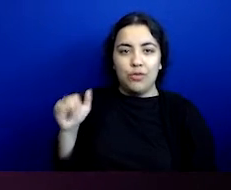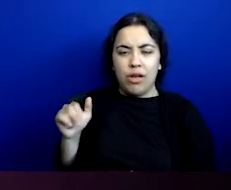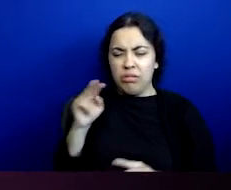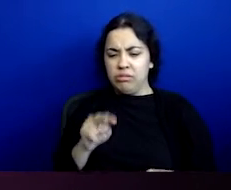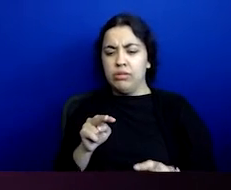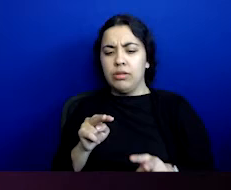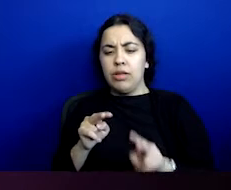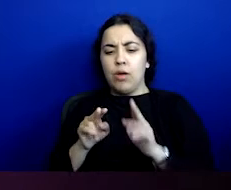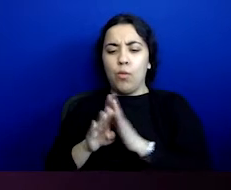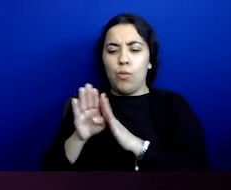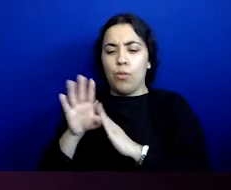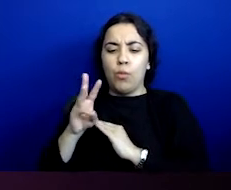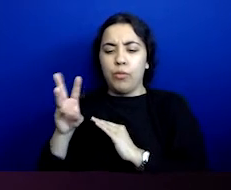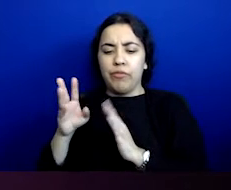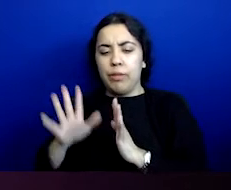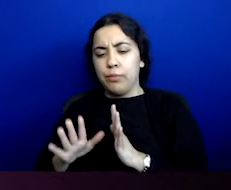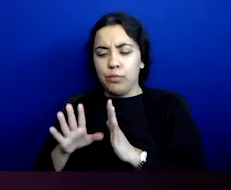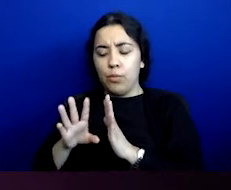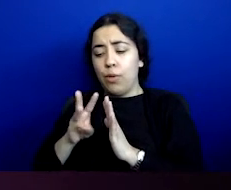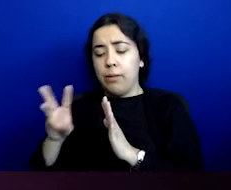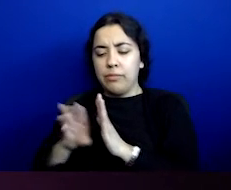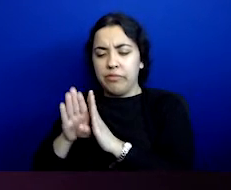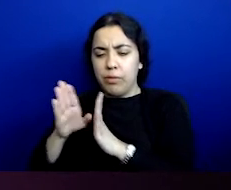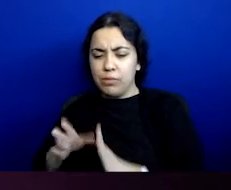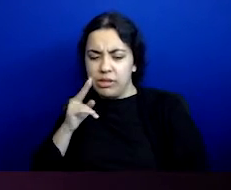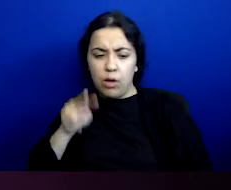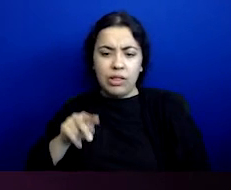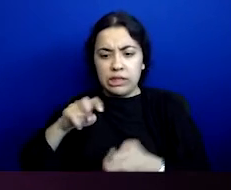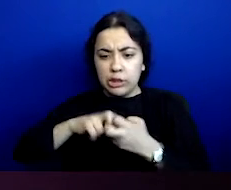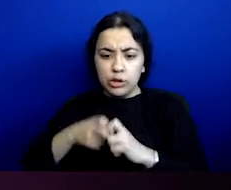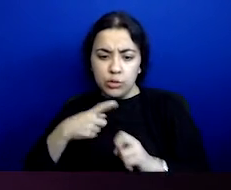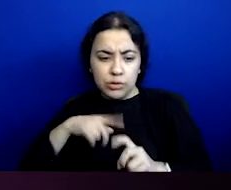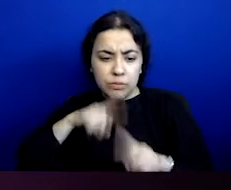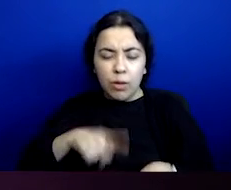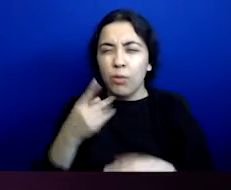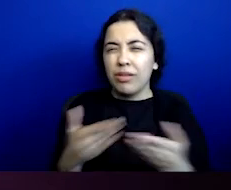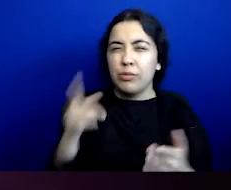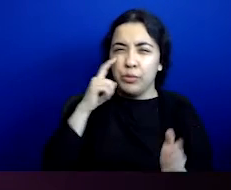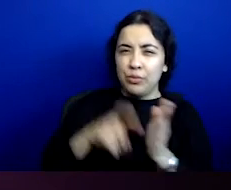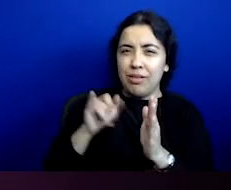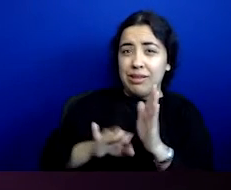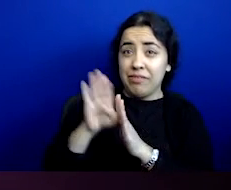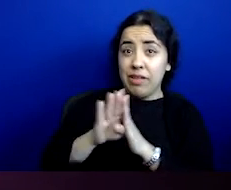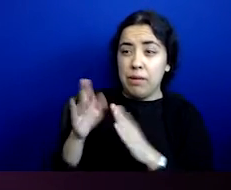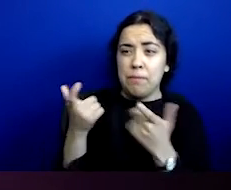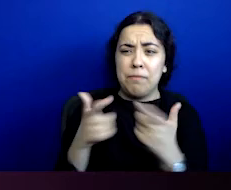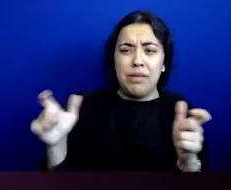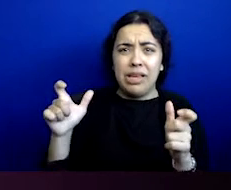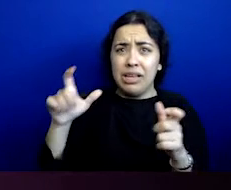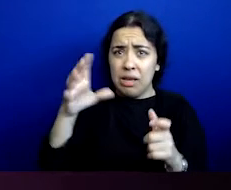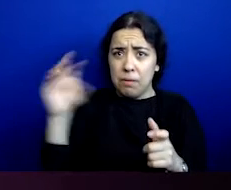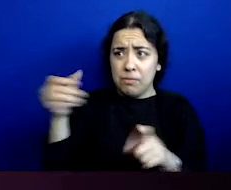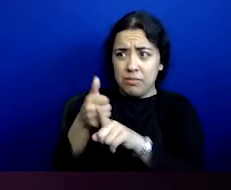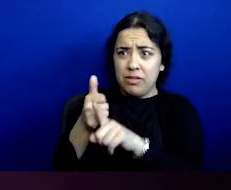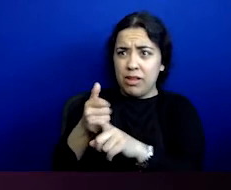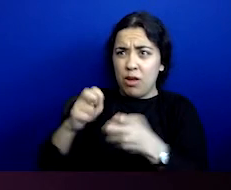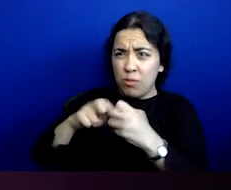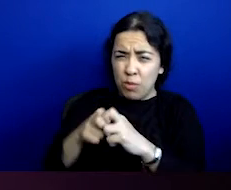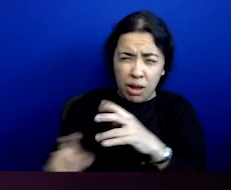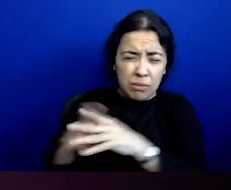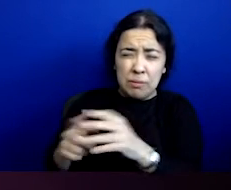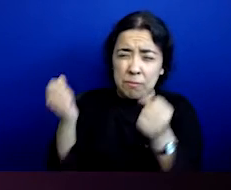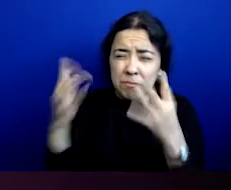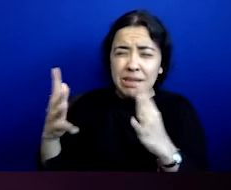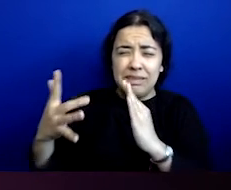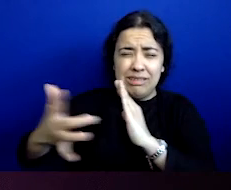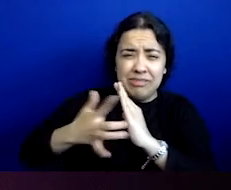is something we should respond to. And one of the things we saw as we kind of did this development was seeing some of these problems with big companies that had fleets of devices